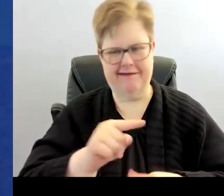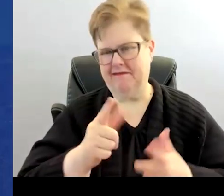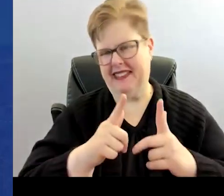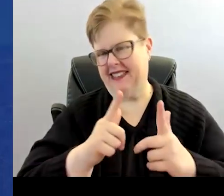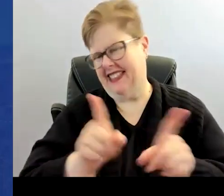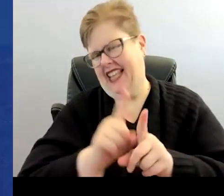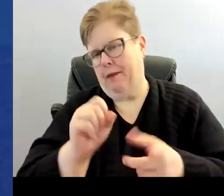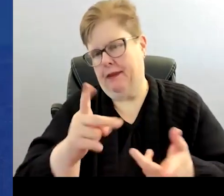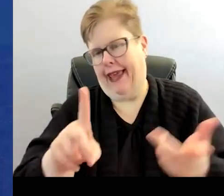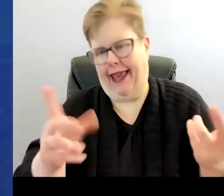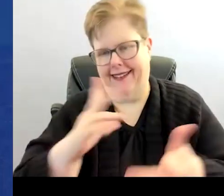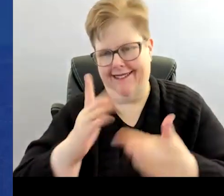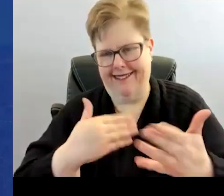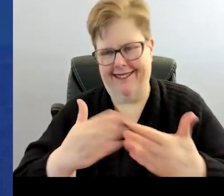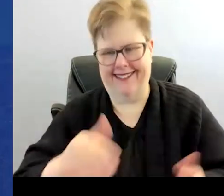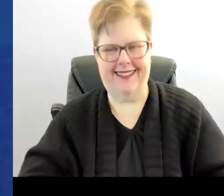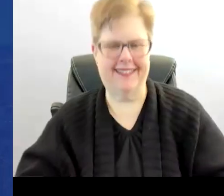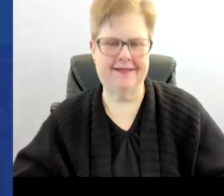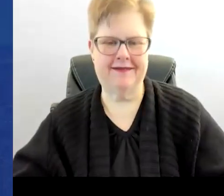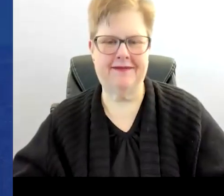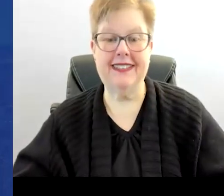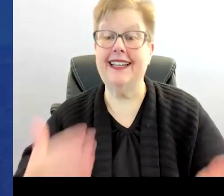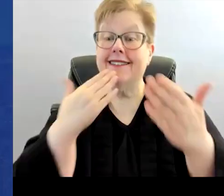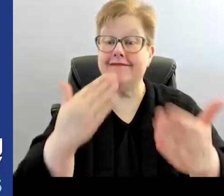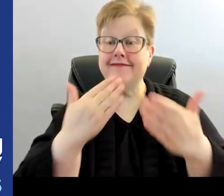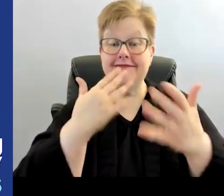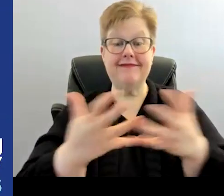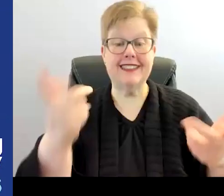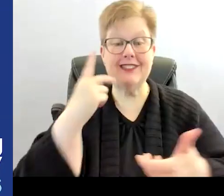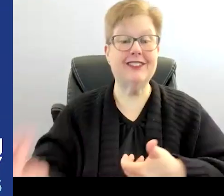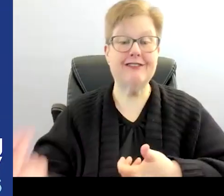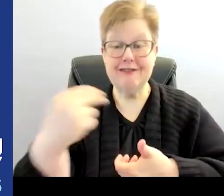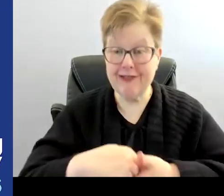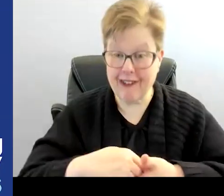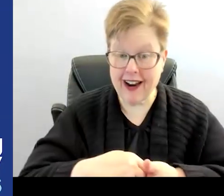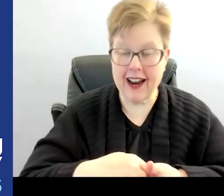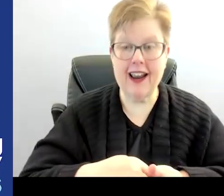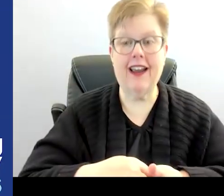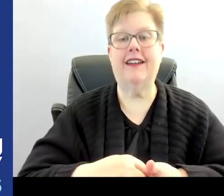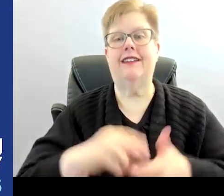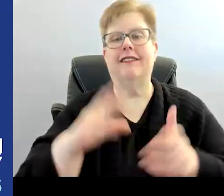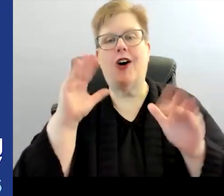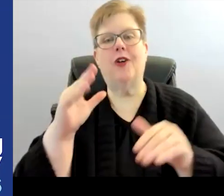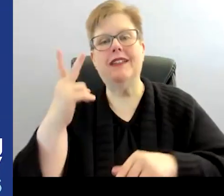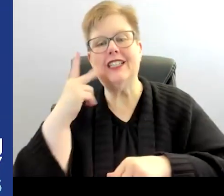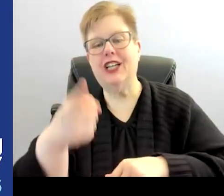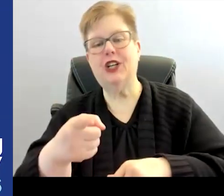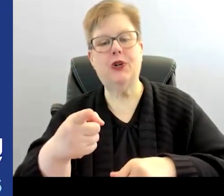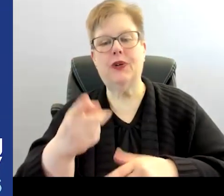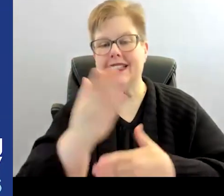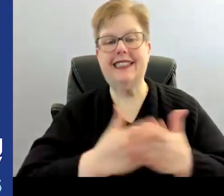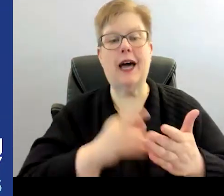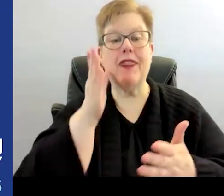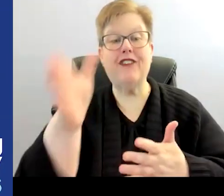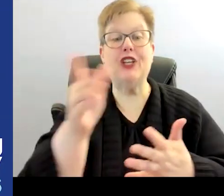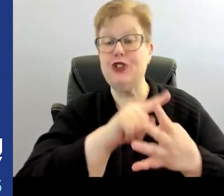same speed either way. Thank you so much for joining us. I really do hope to see you at some of these